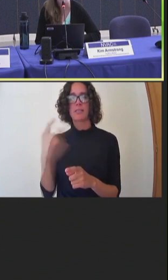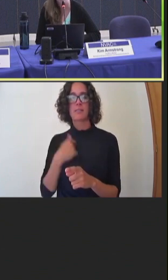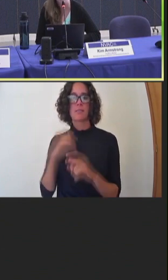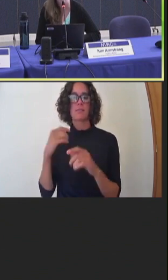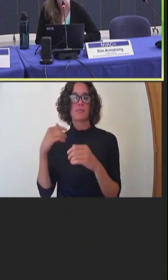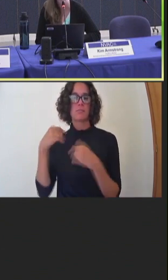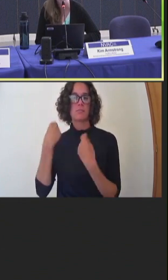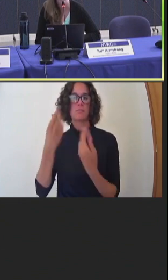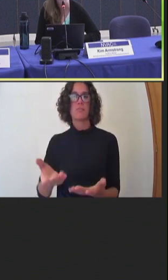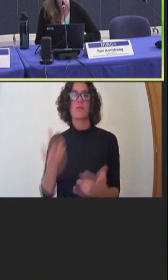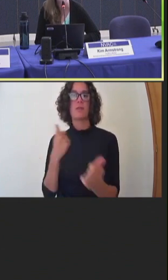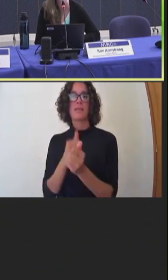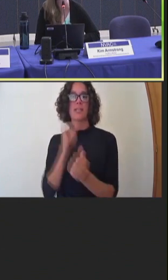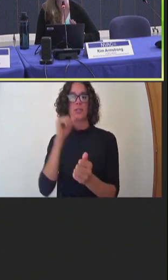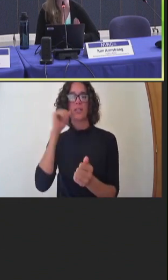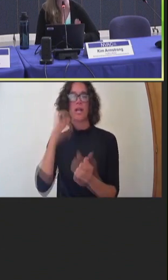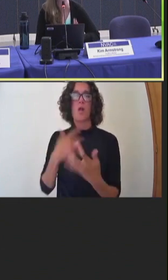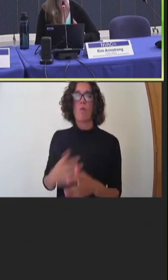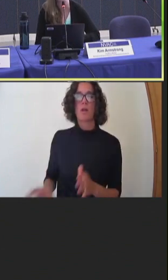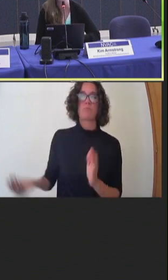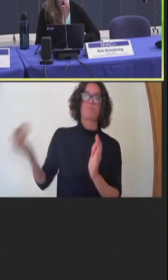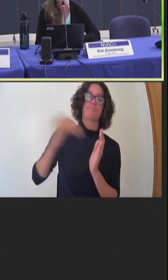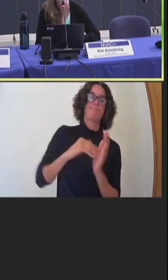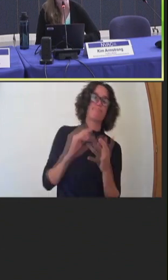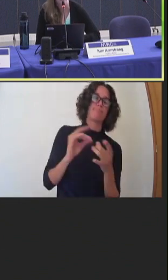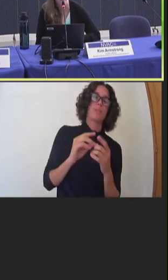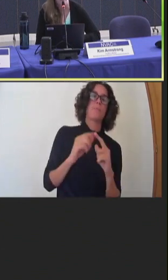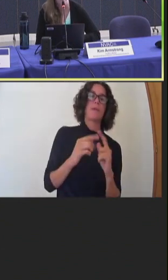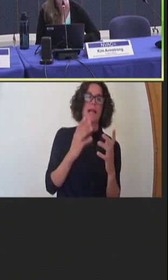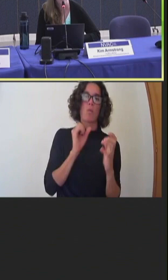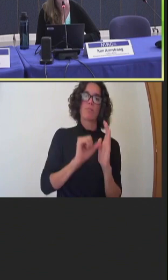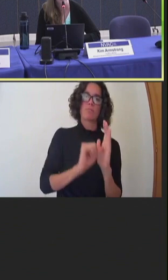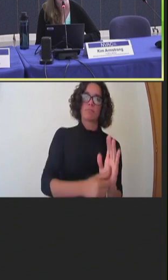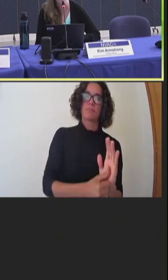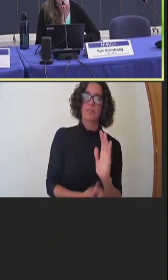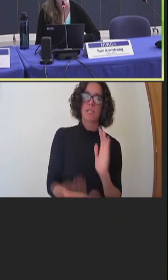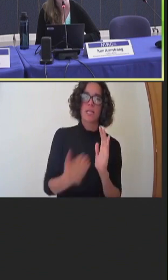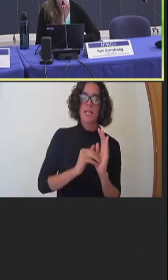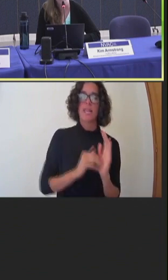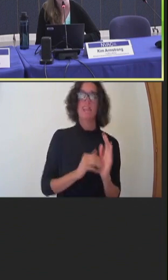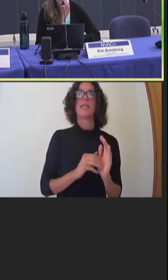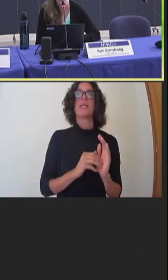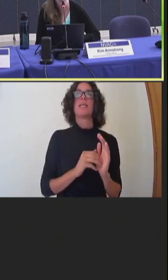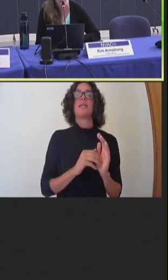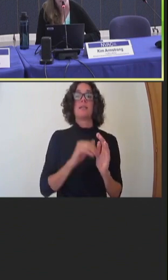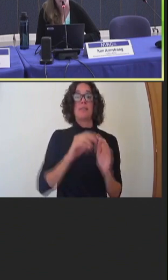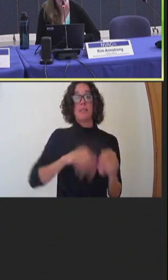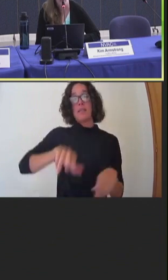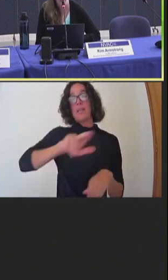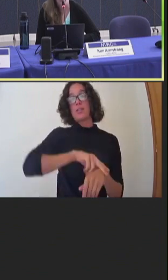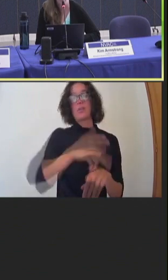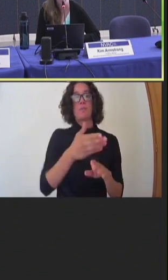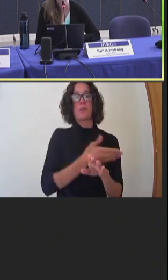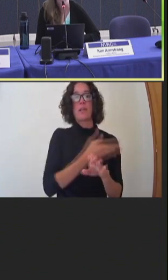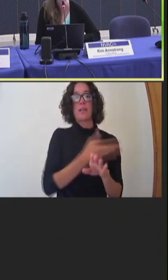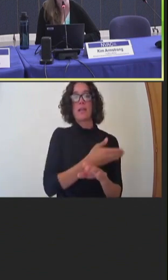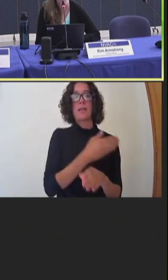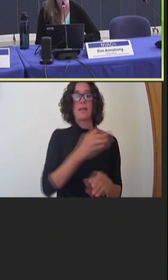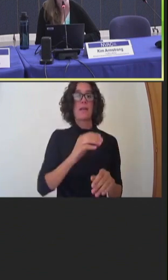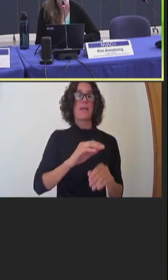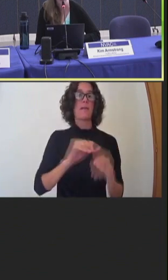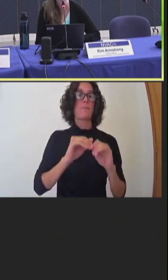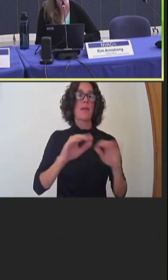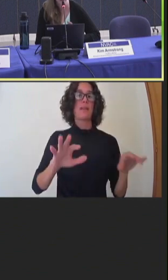too much into what she talked about other than to reiterate that the National Pre-Pandemic Influenza